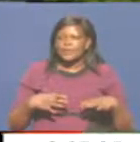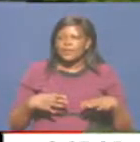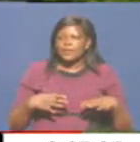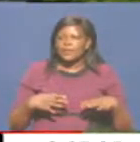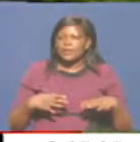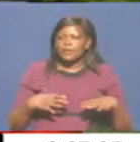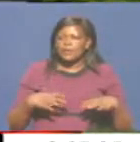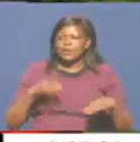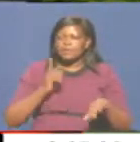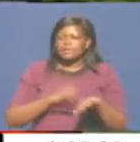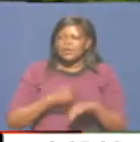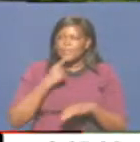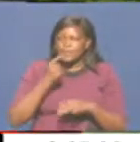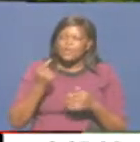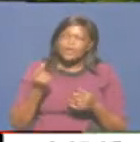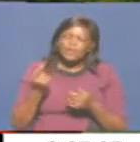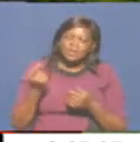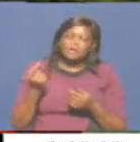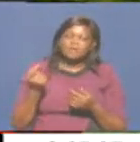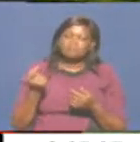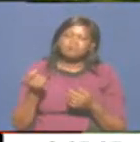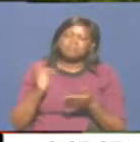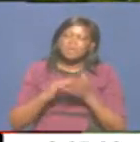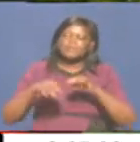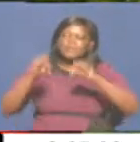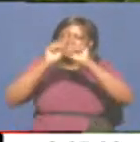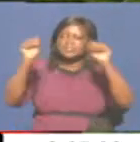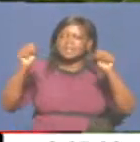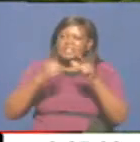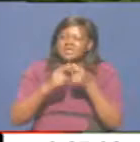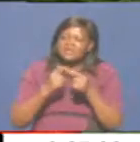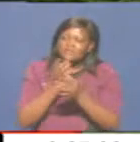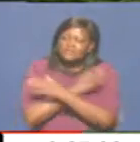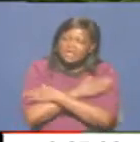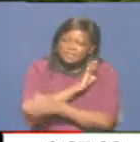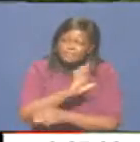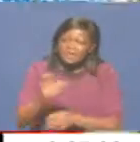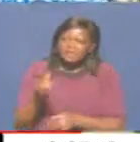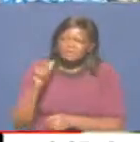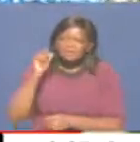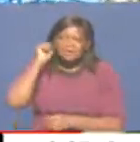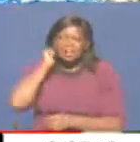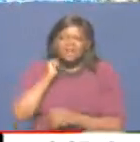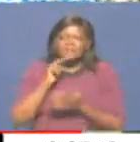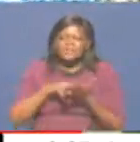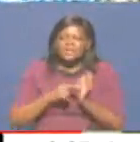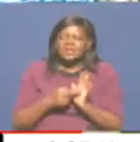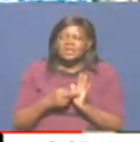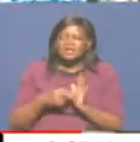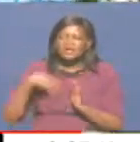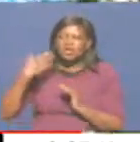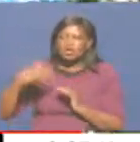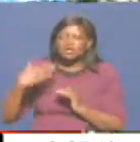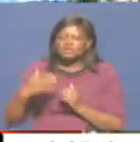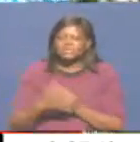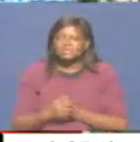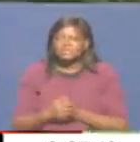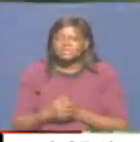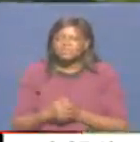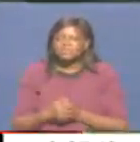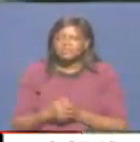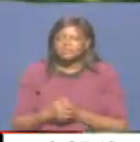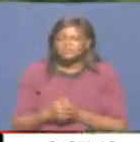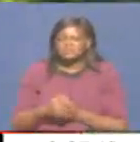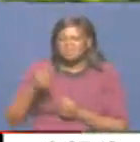When Musee Moi came in, the inner circle were Kalenjin. So I was always treated as a